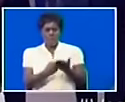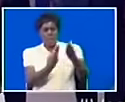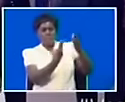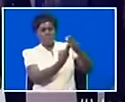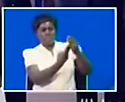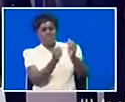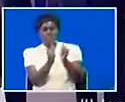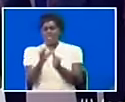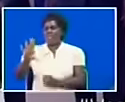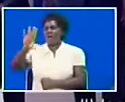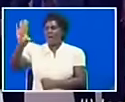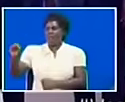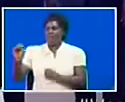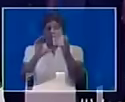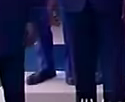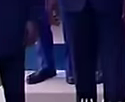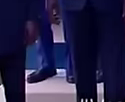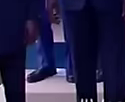countries.